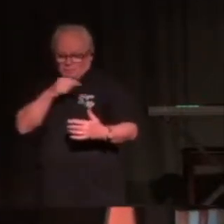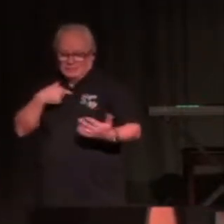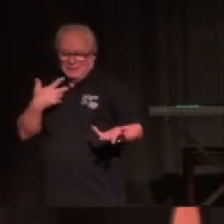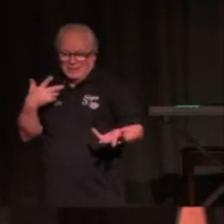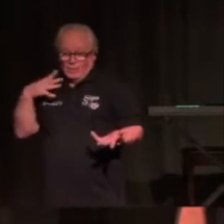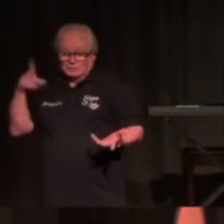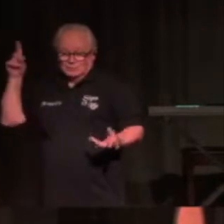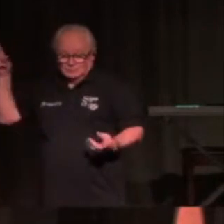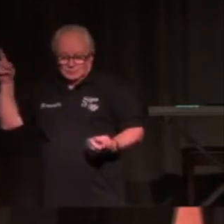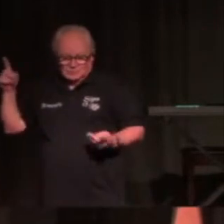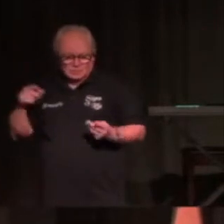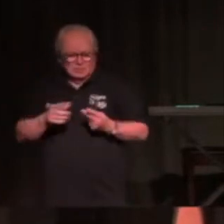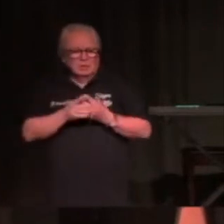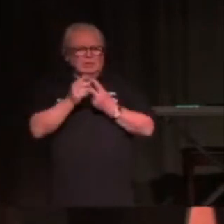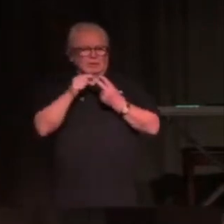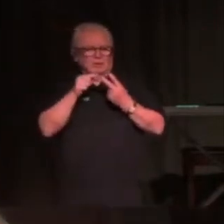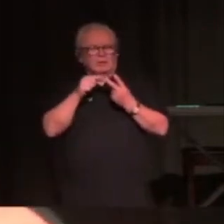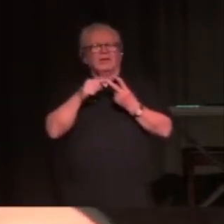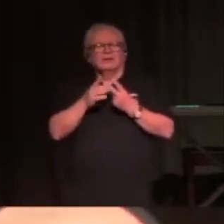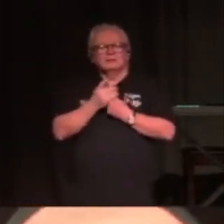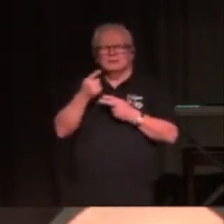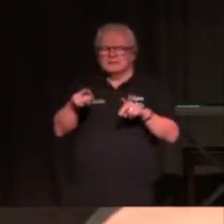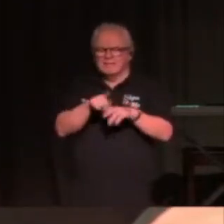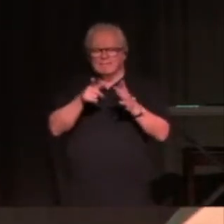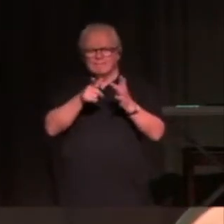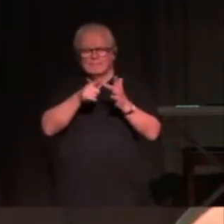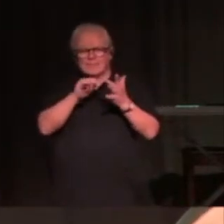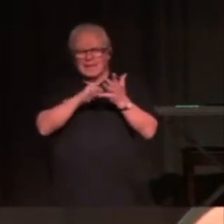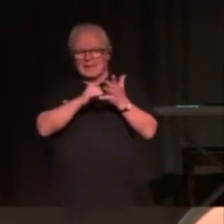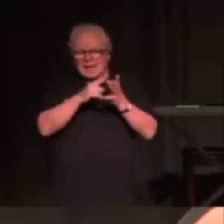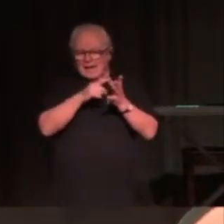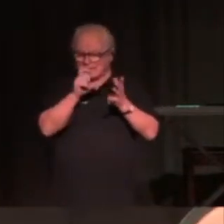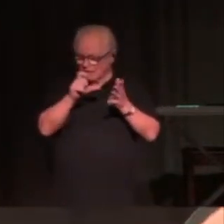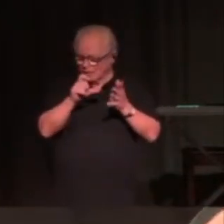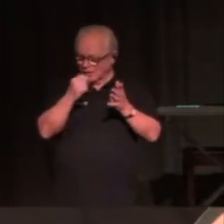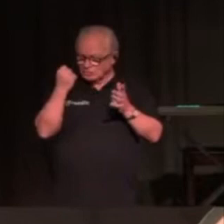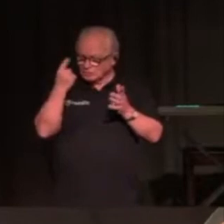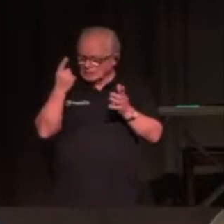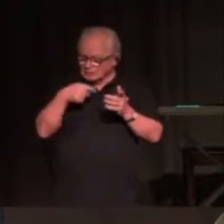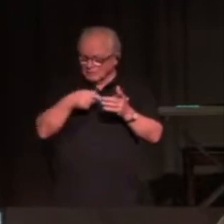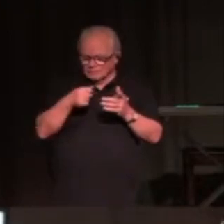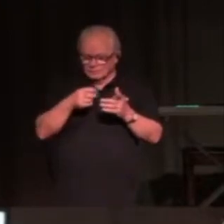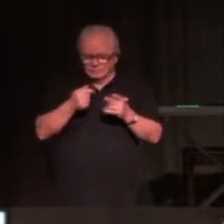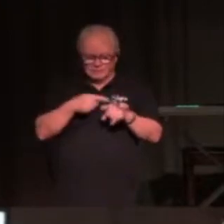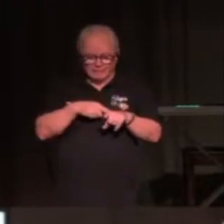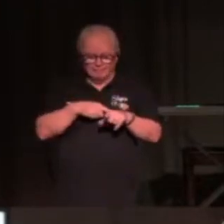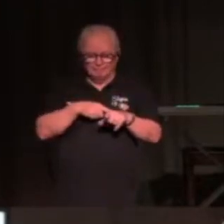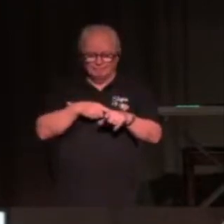And you know what? As Isaac understands, sometimes you'll end up with a limp.